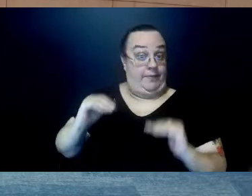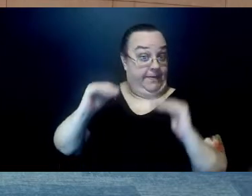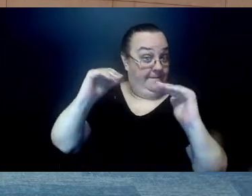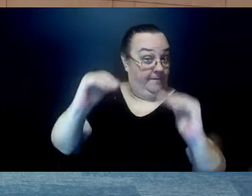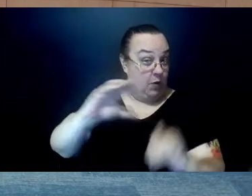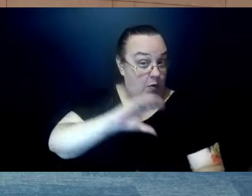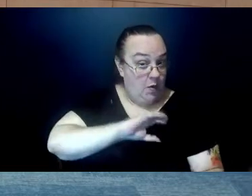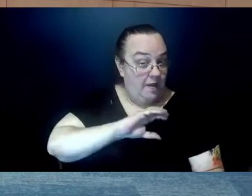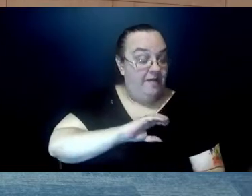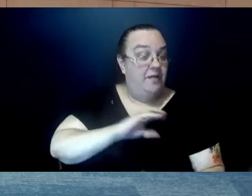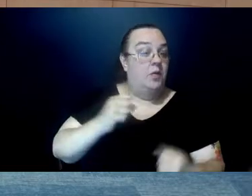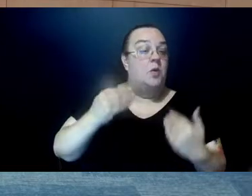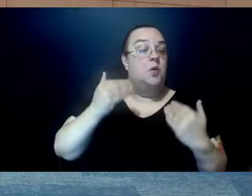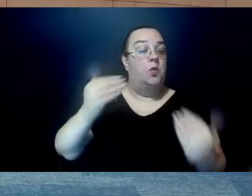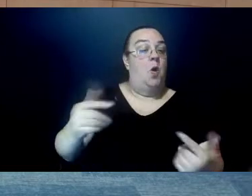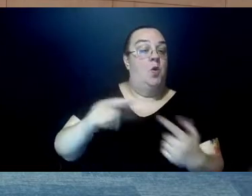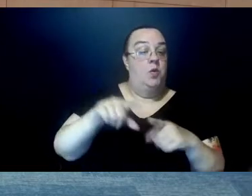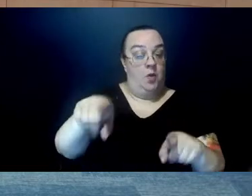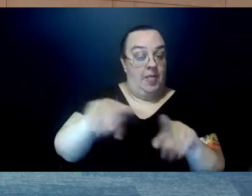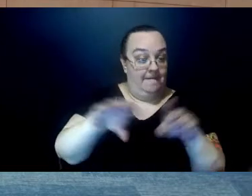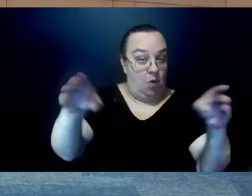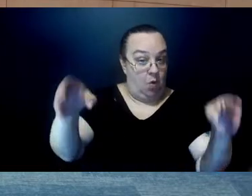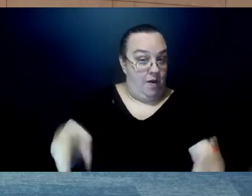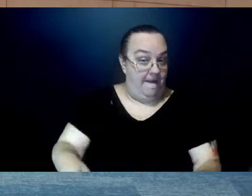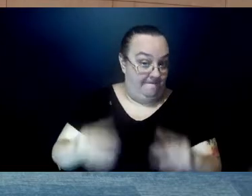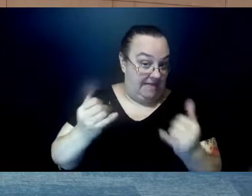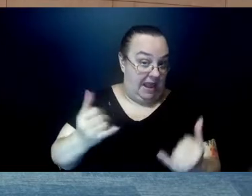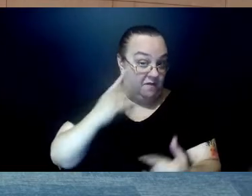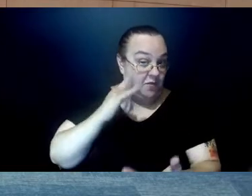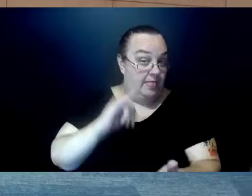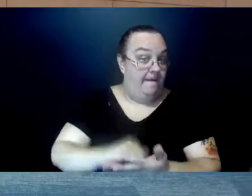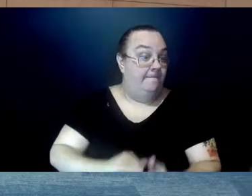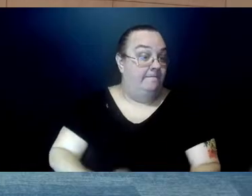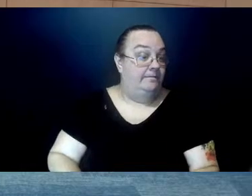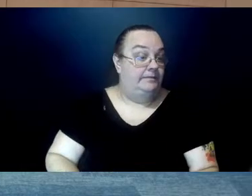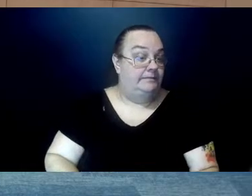go to the podium. Yes, great.